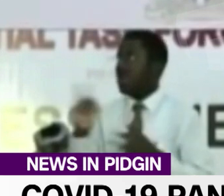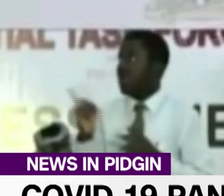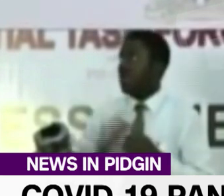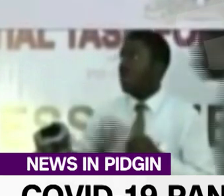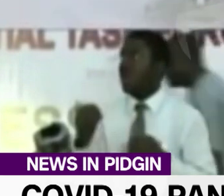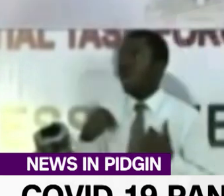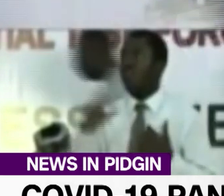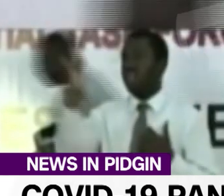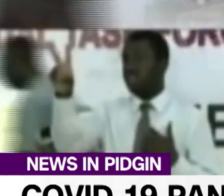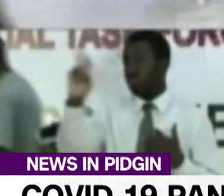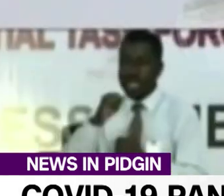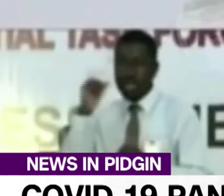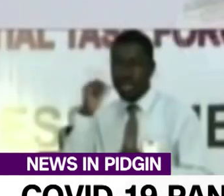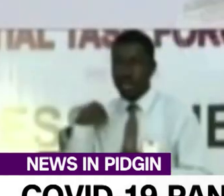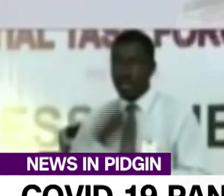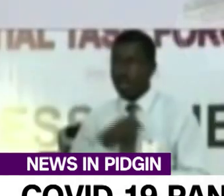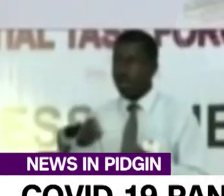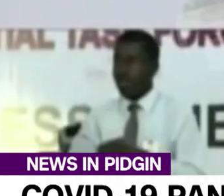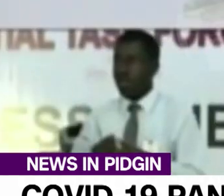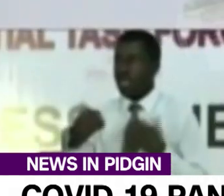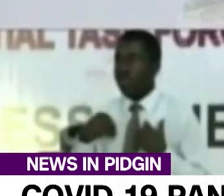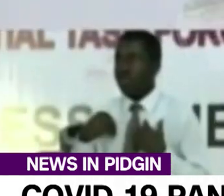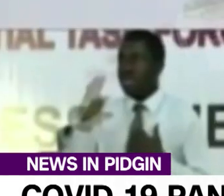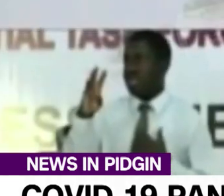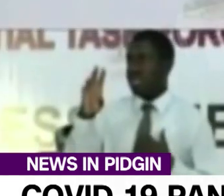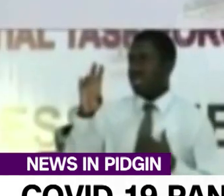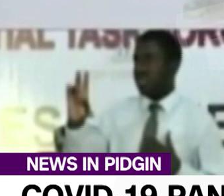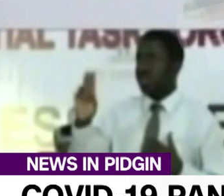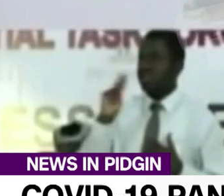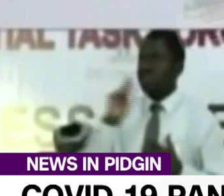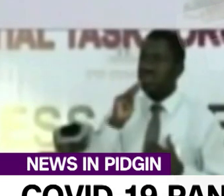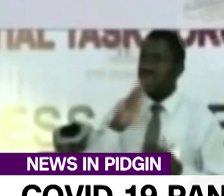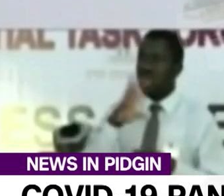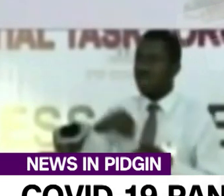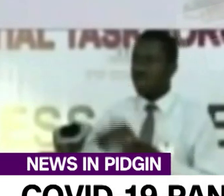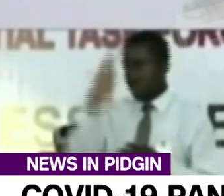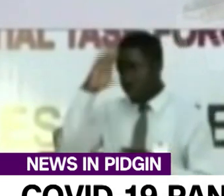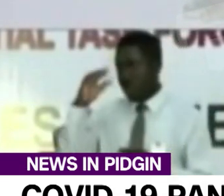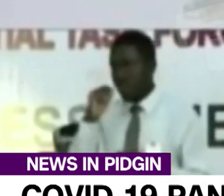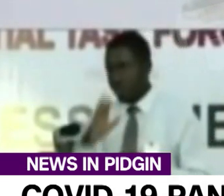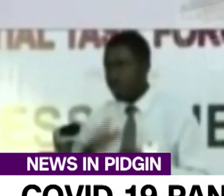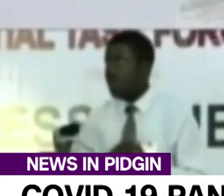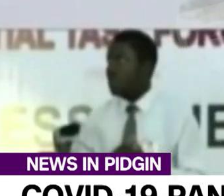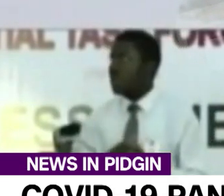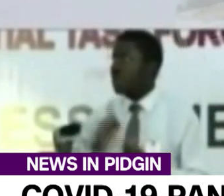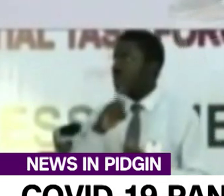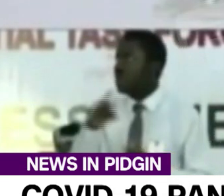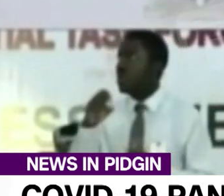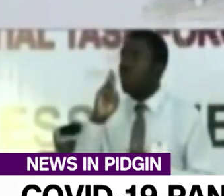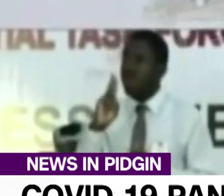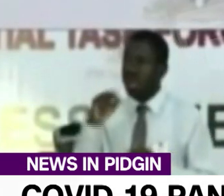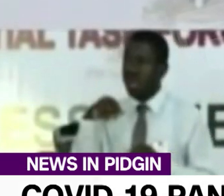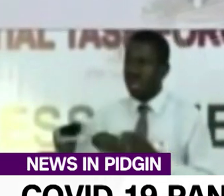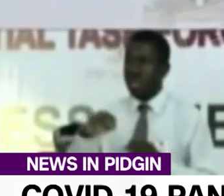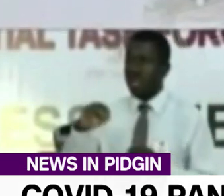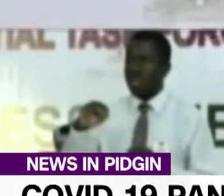today, will be Thursday. 67 Nigerians, including children, men and women, they were in